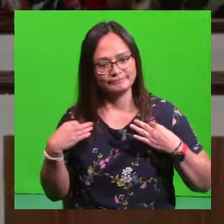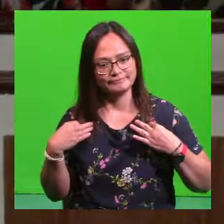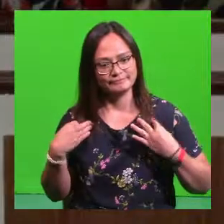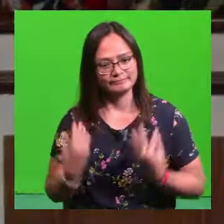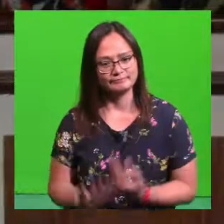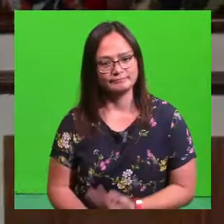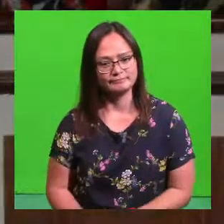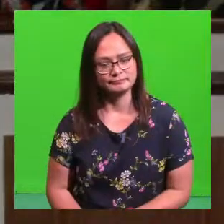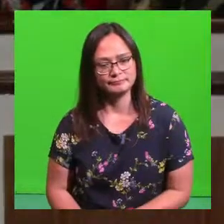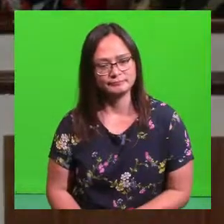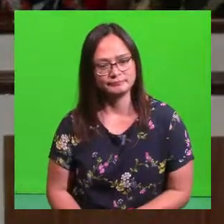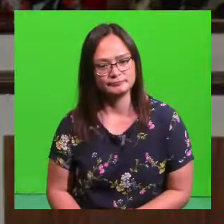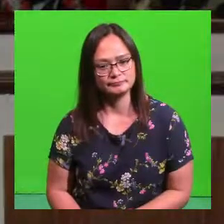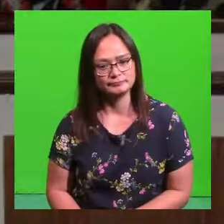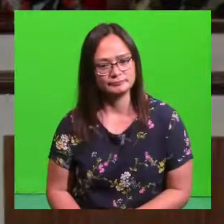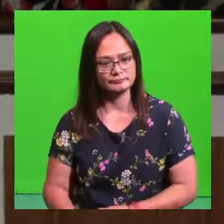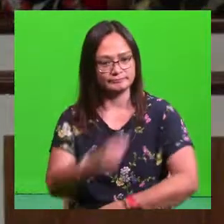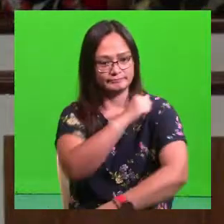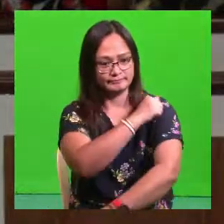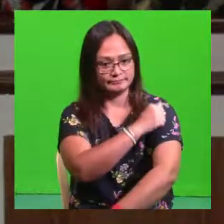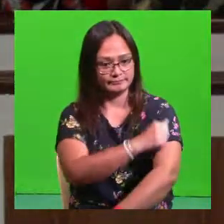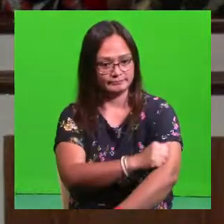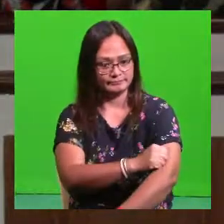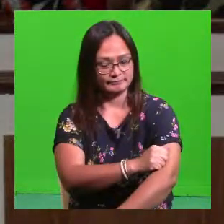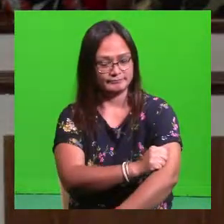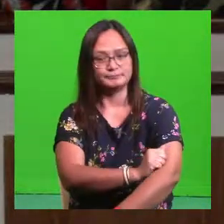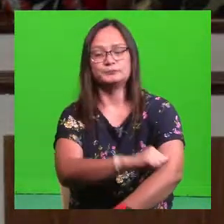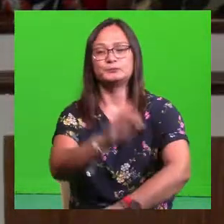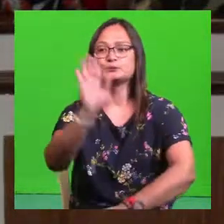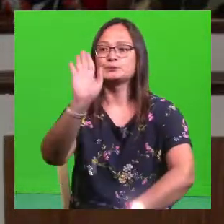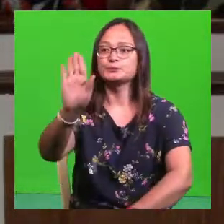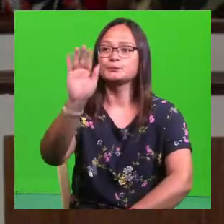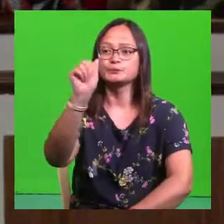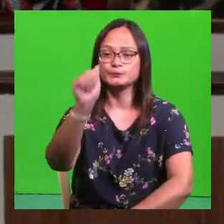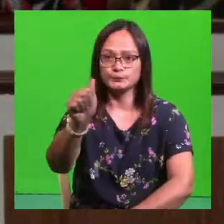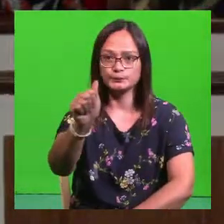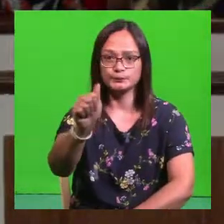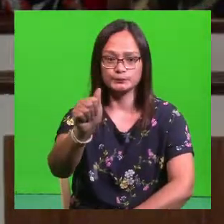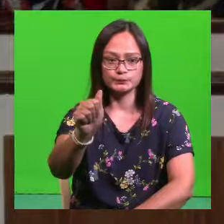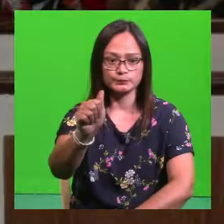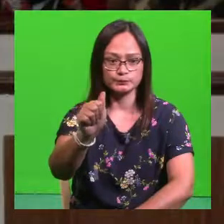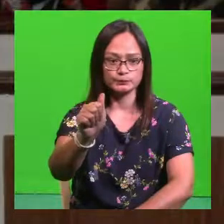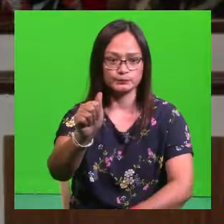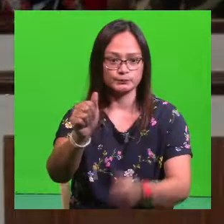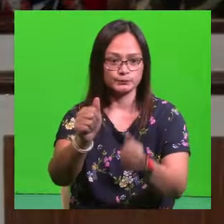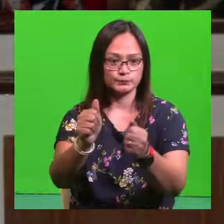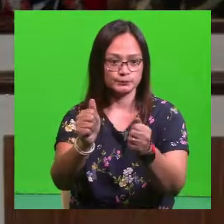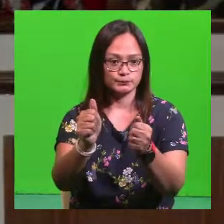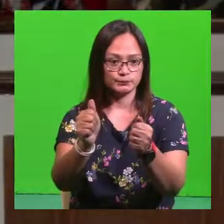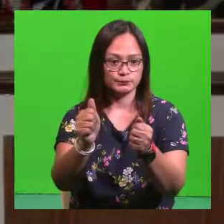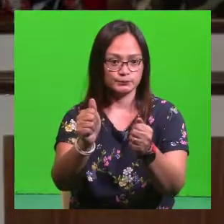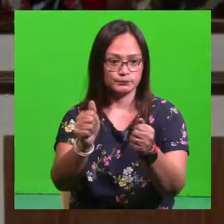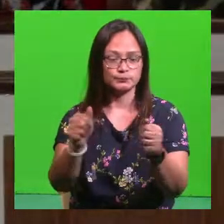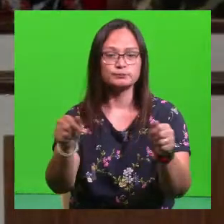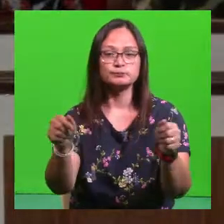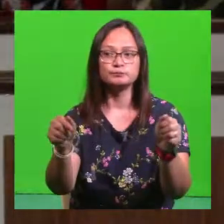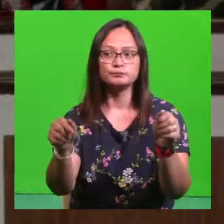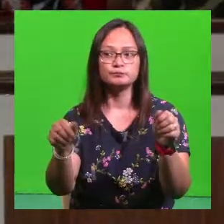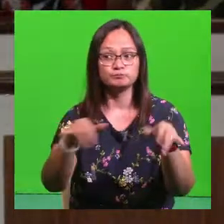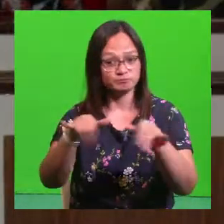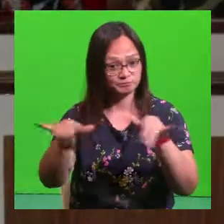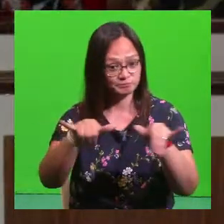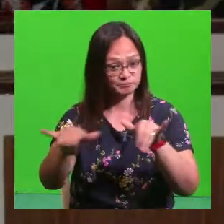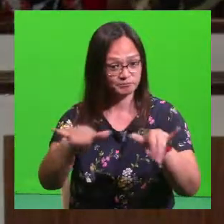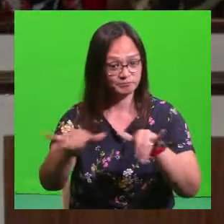Arm yourselves likewise. Yun din po ang dapat